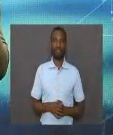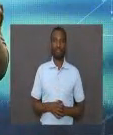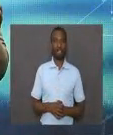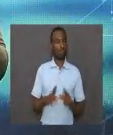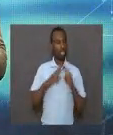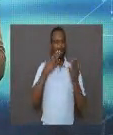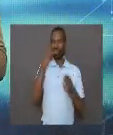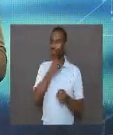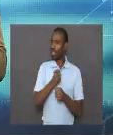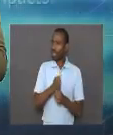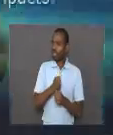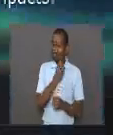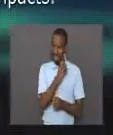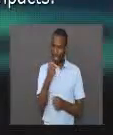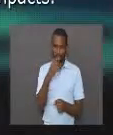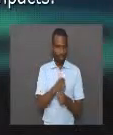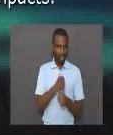Great work, everyone.